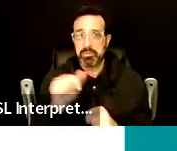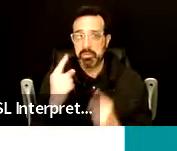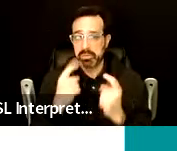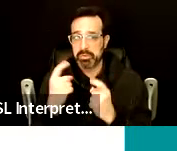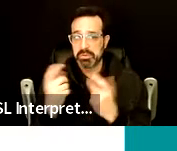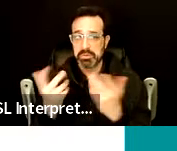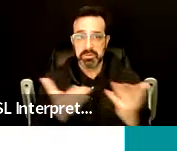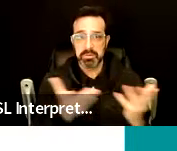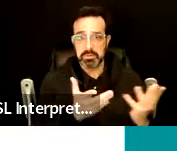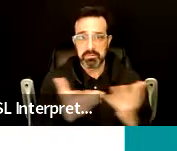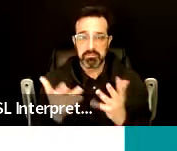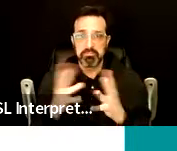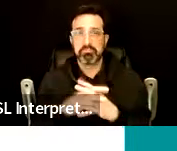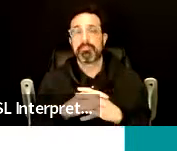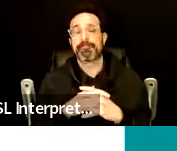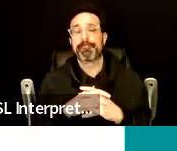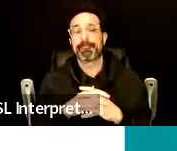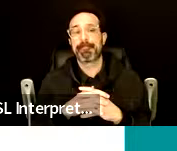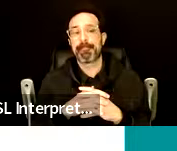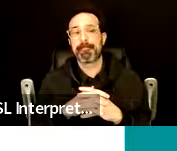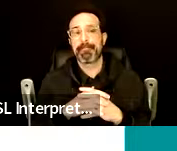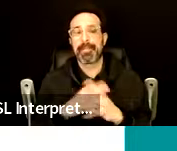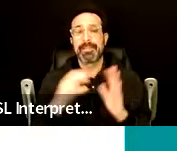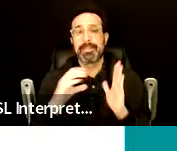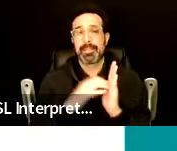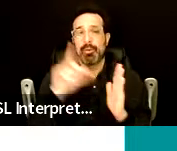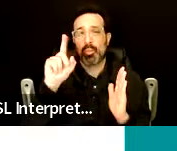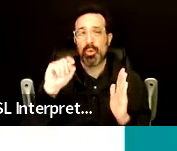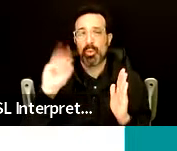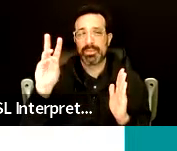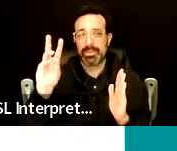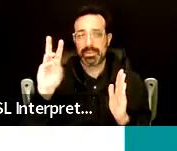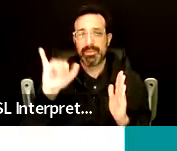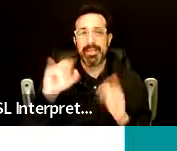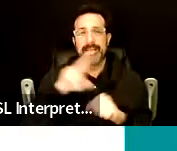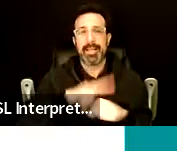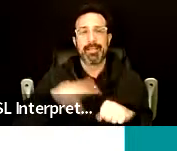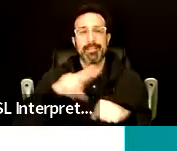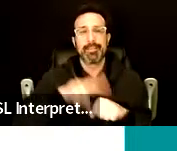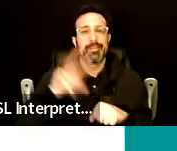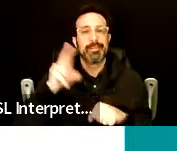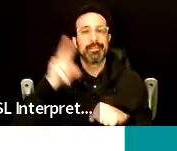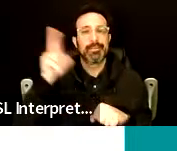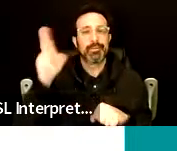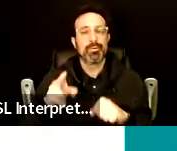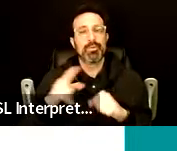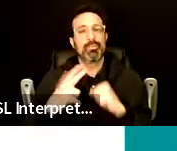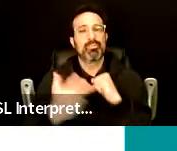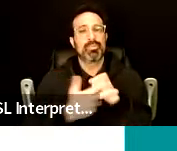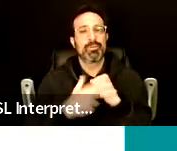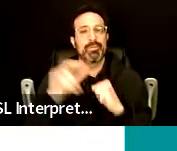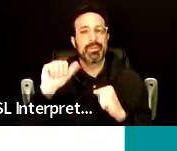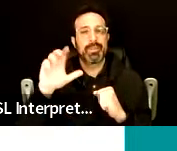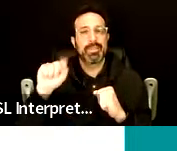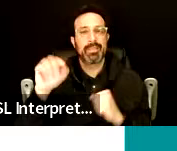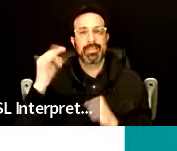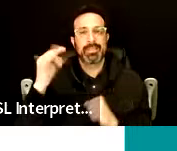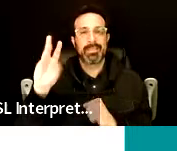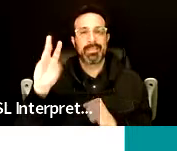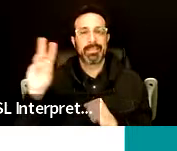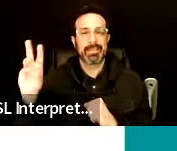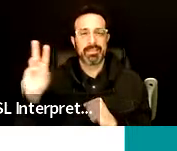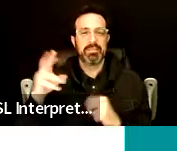questions that you might have. So Section 106 of the National Historic Preservation Act of 1966, or